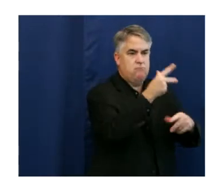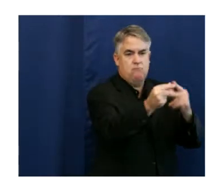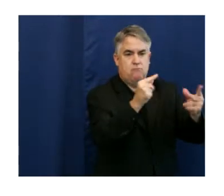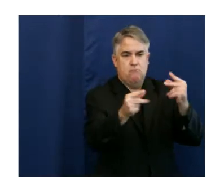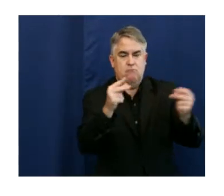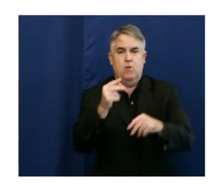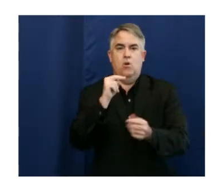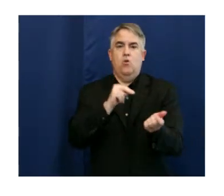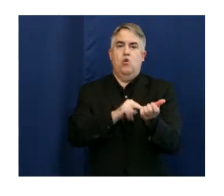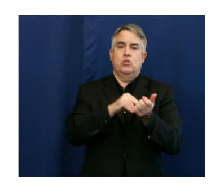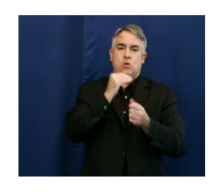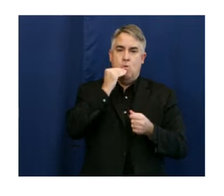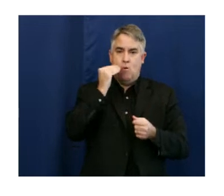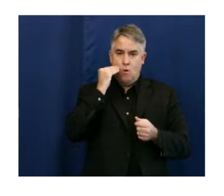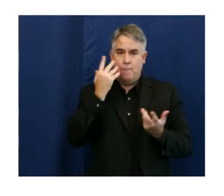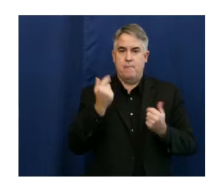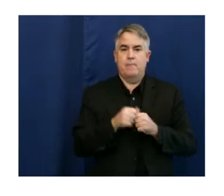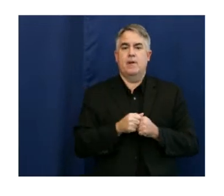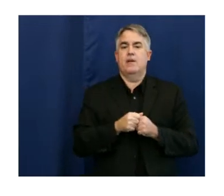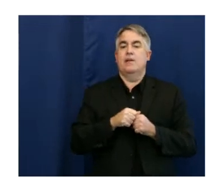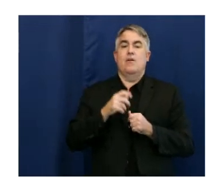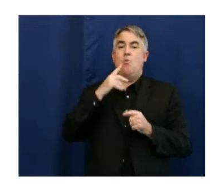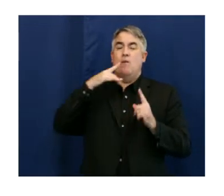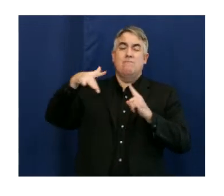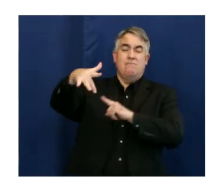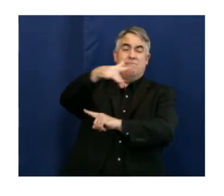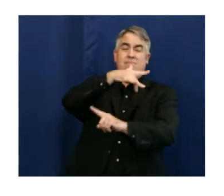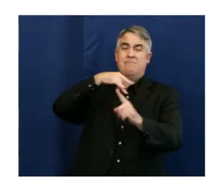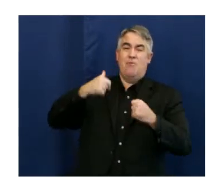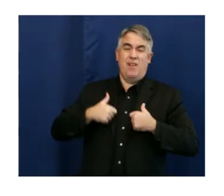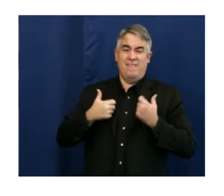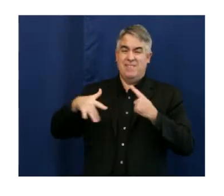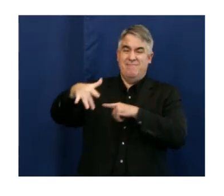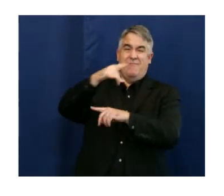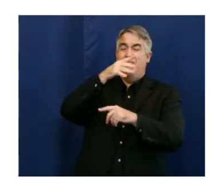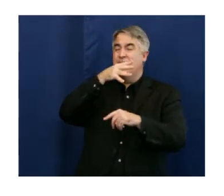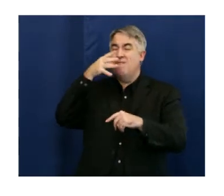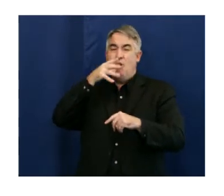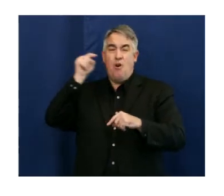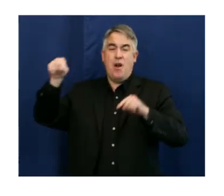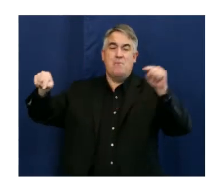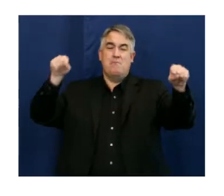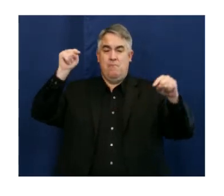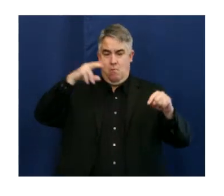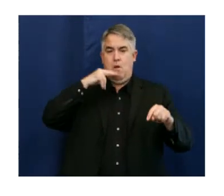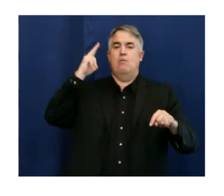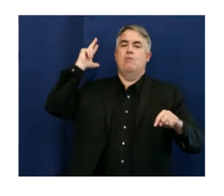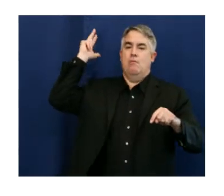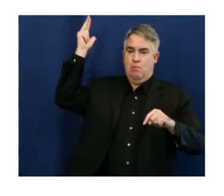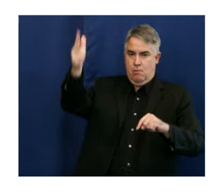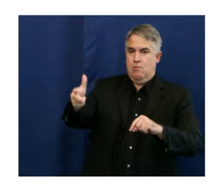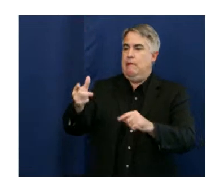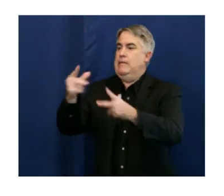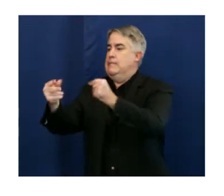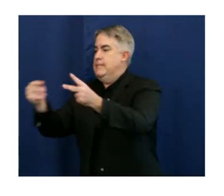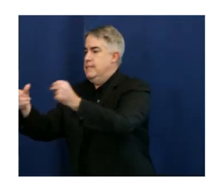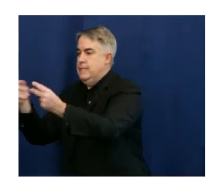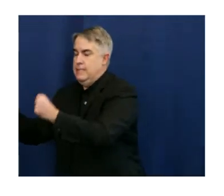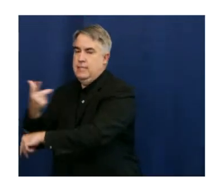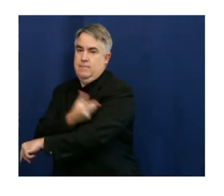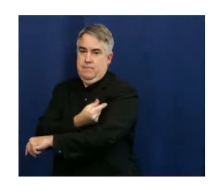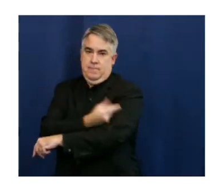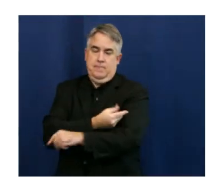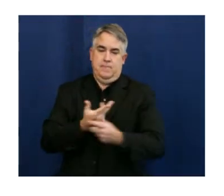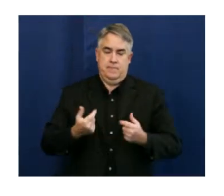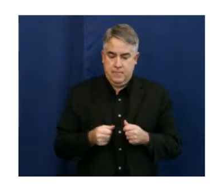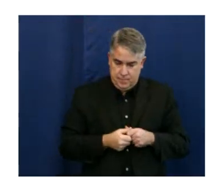and other places that probably wouldn't be able to get to another site. Hospital-based vaccination sites, again, our hospitals are